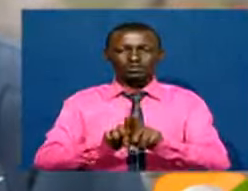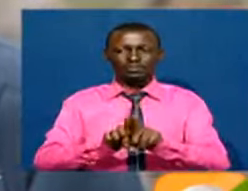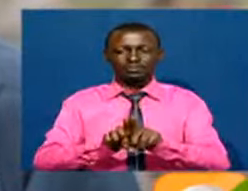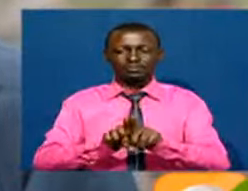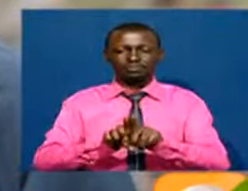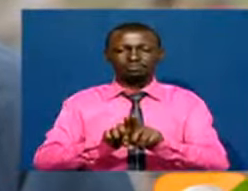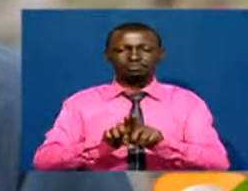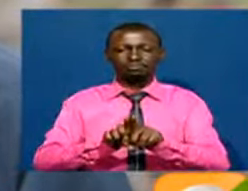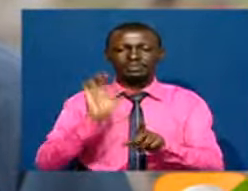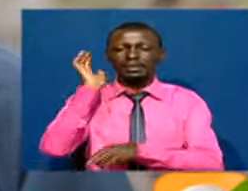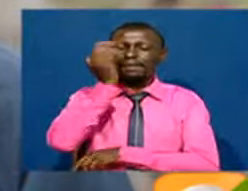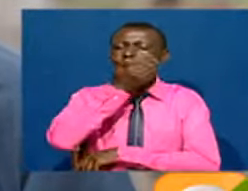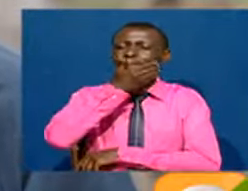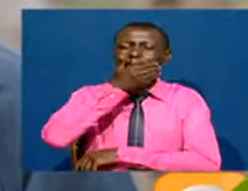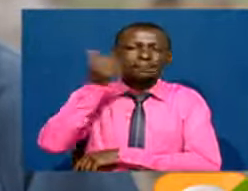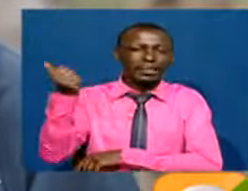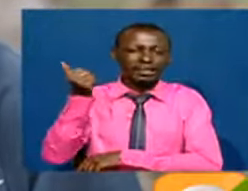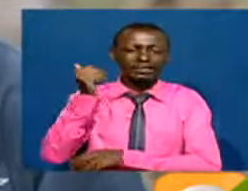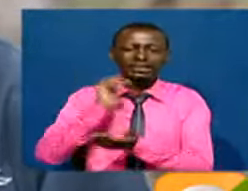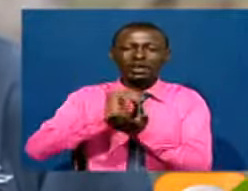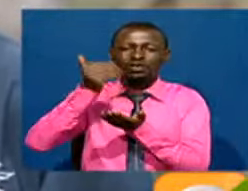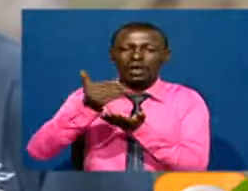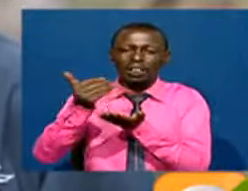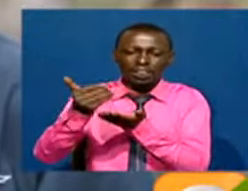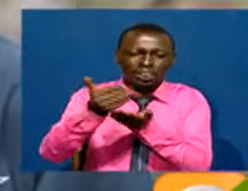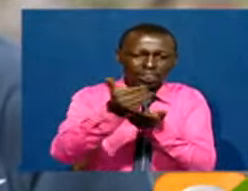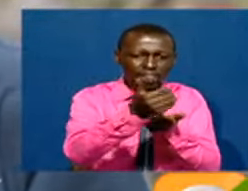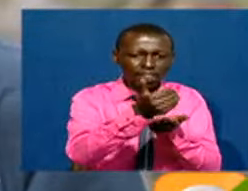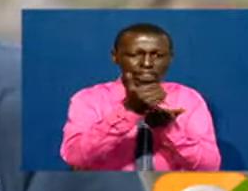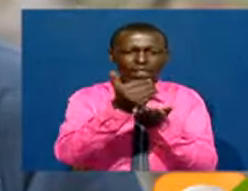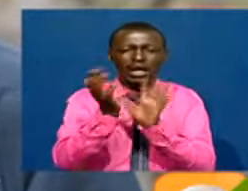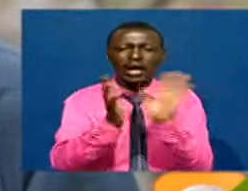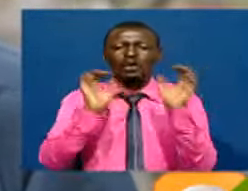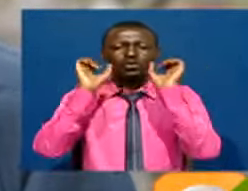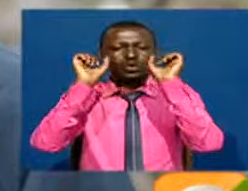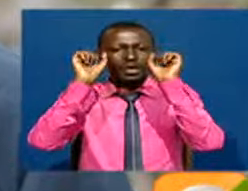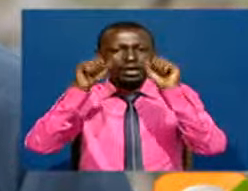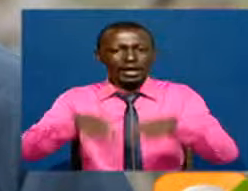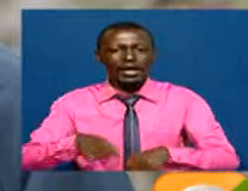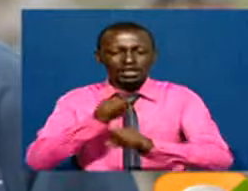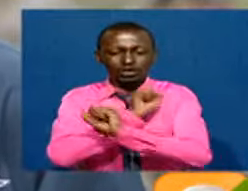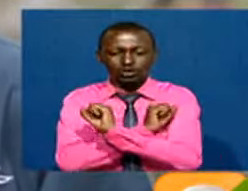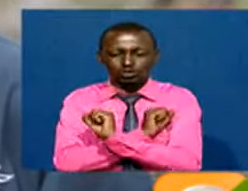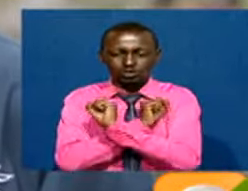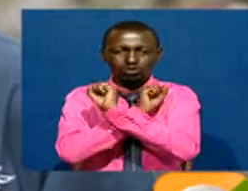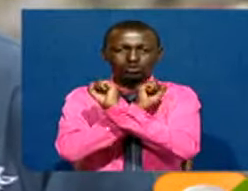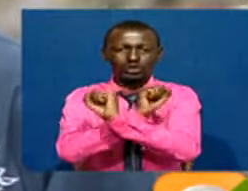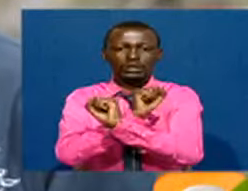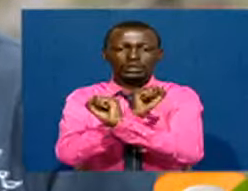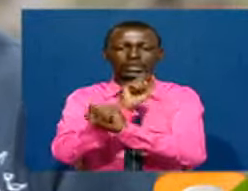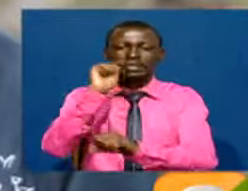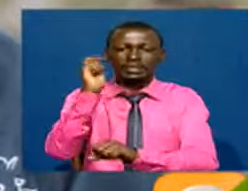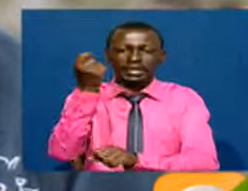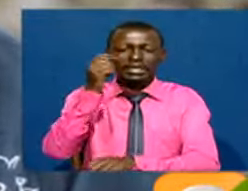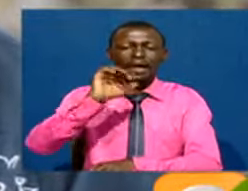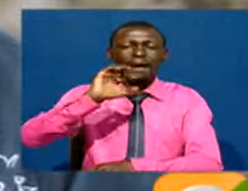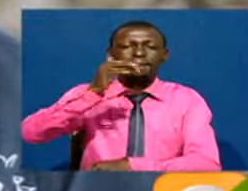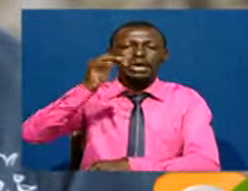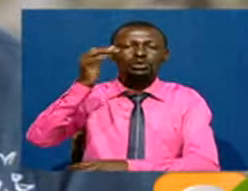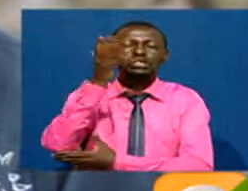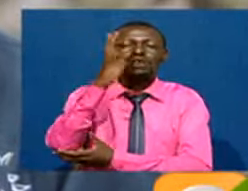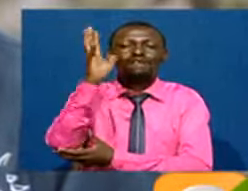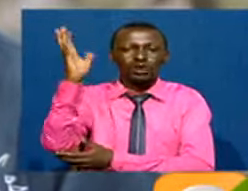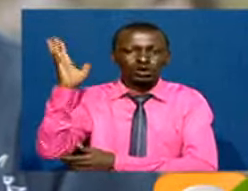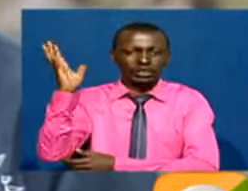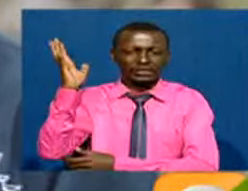best to raise as much funds as possible towards the conservation of Kenya mountain forest to the Rhinowack charitable trust